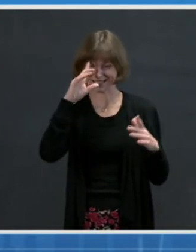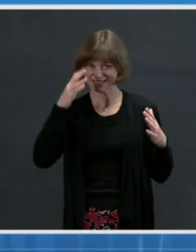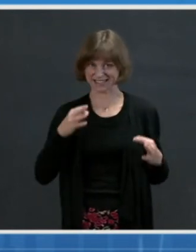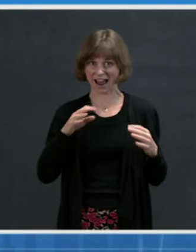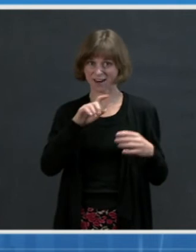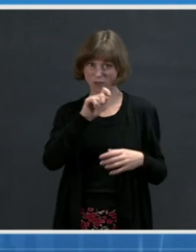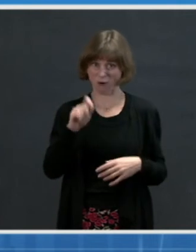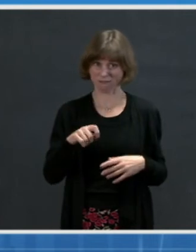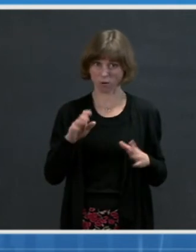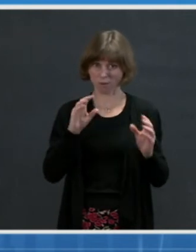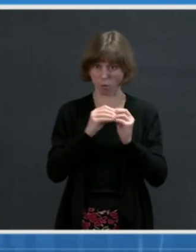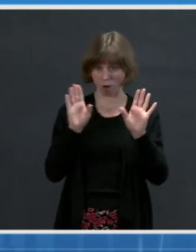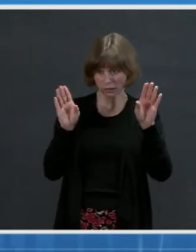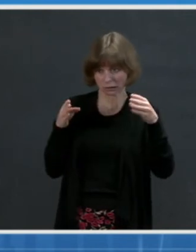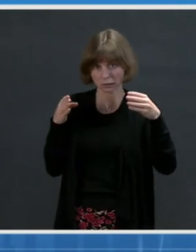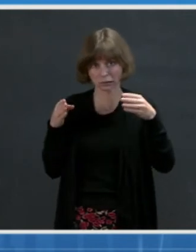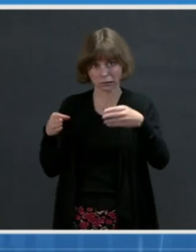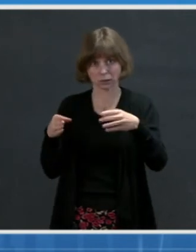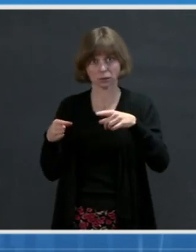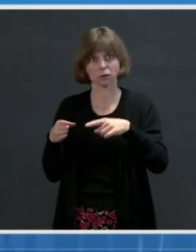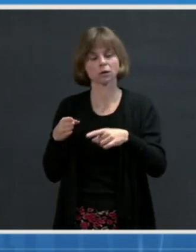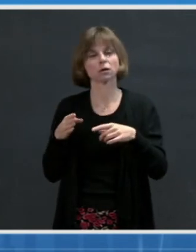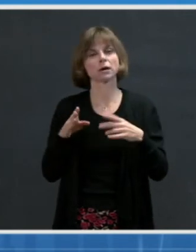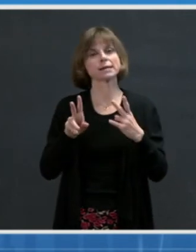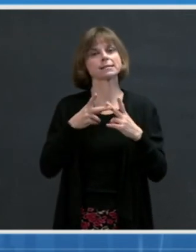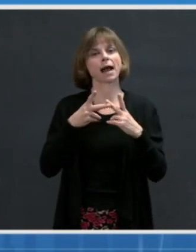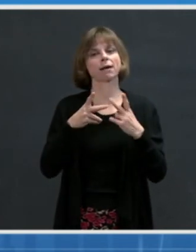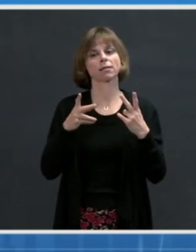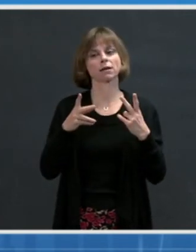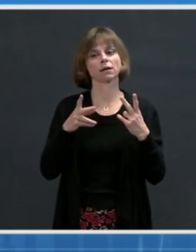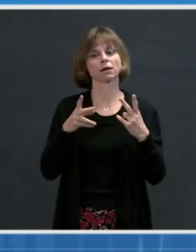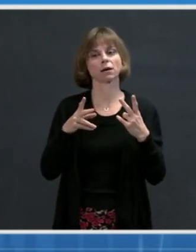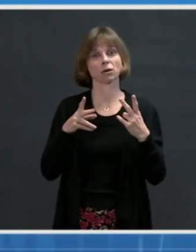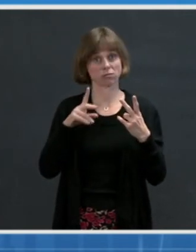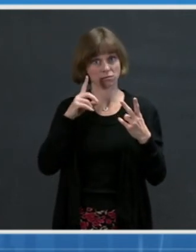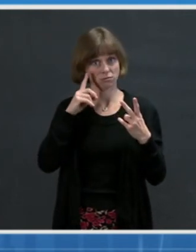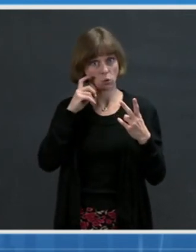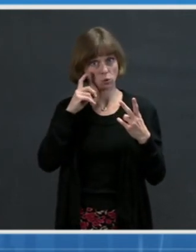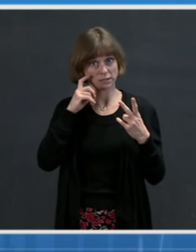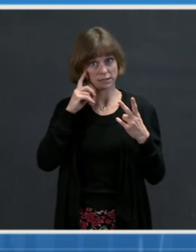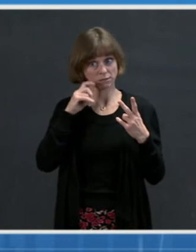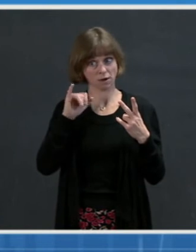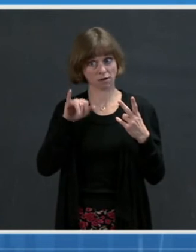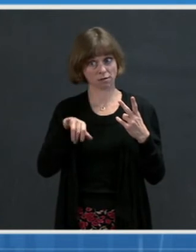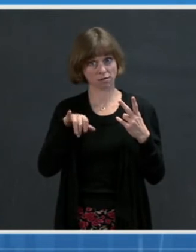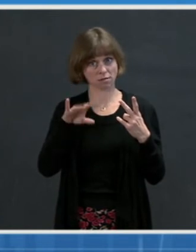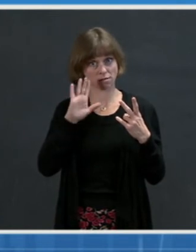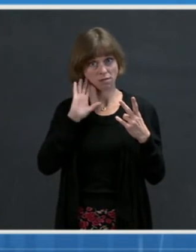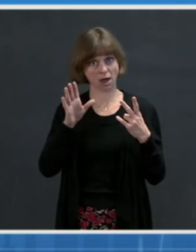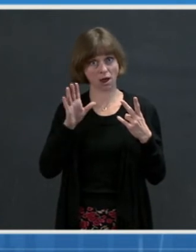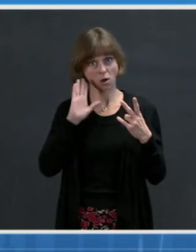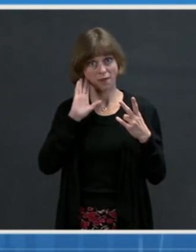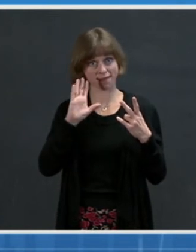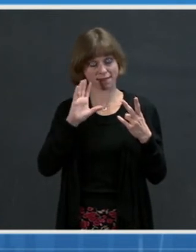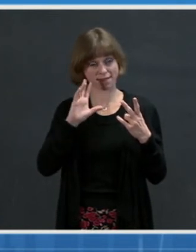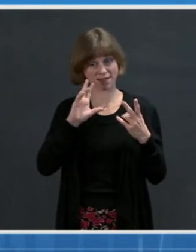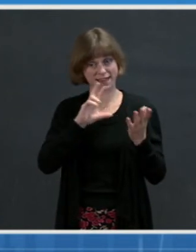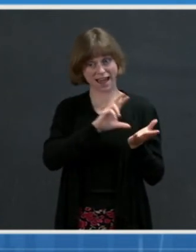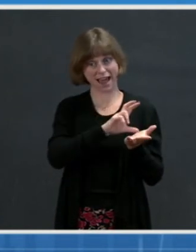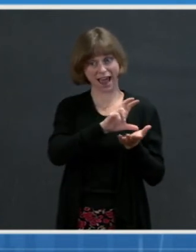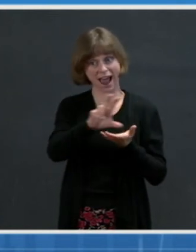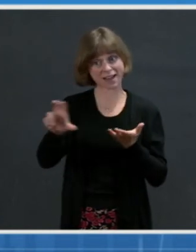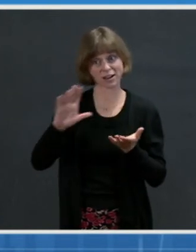ask specifically, do you think the allocations are going to change if you do get a third approval? In other words, will